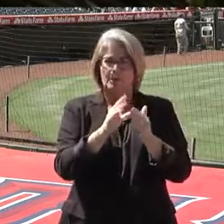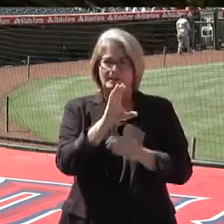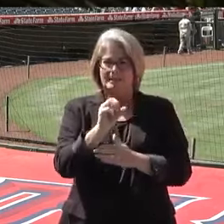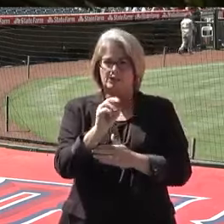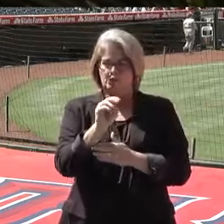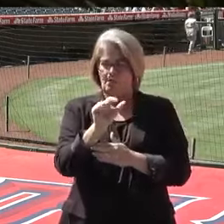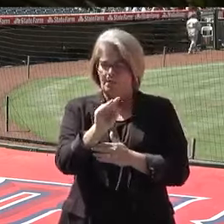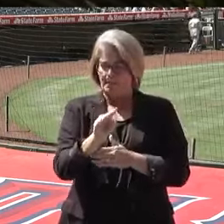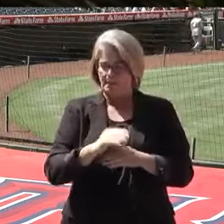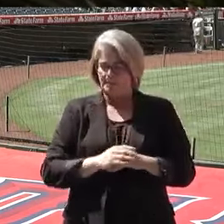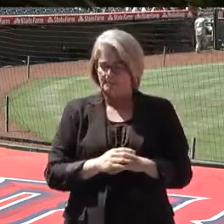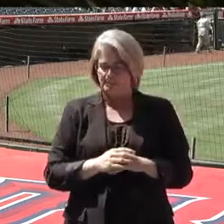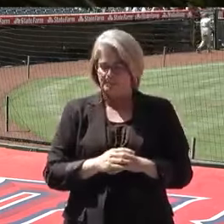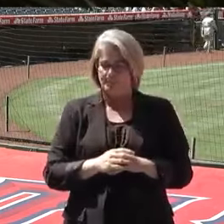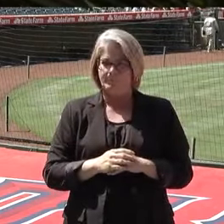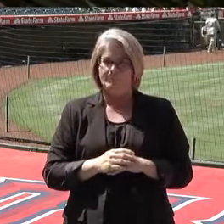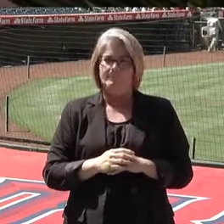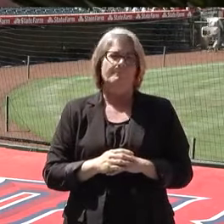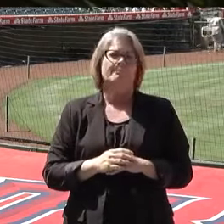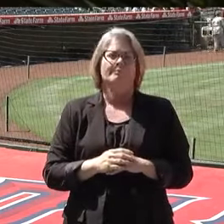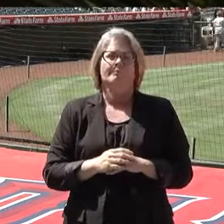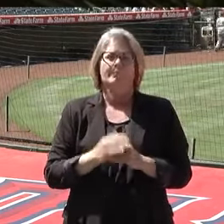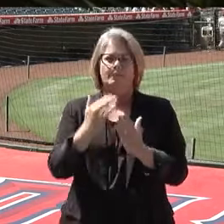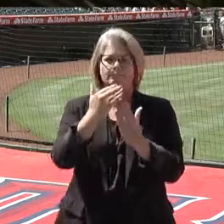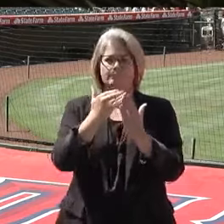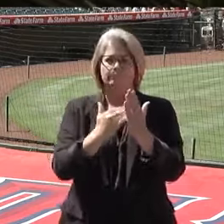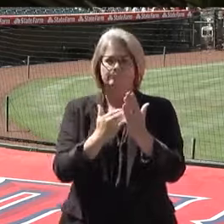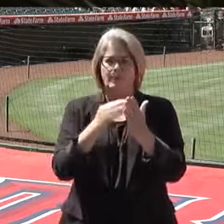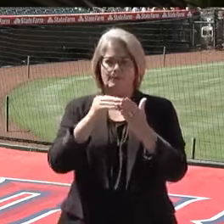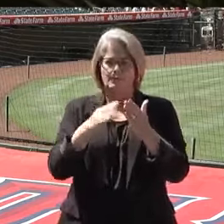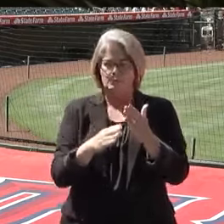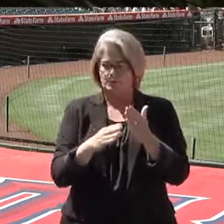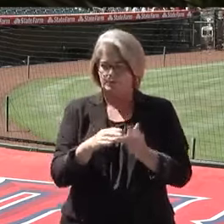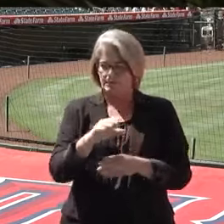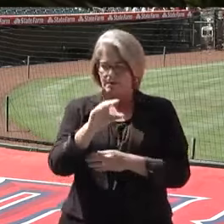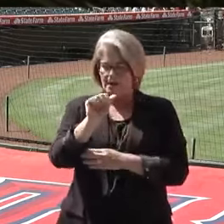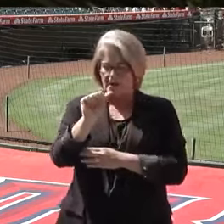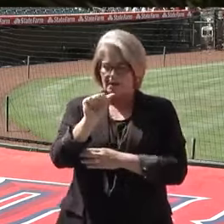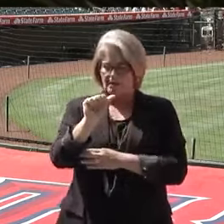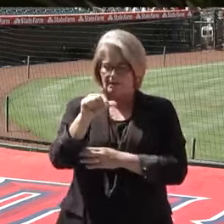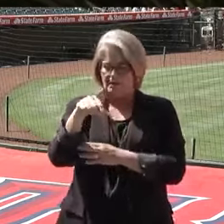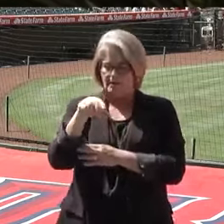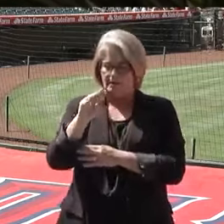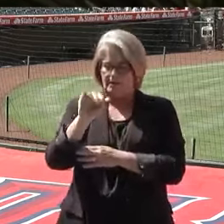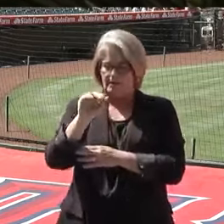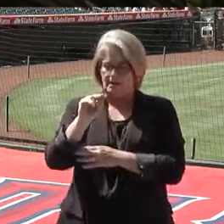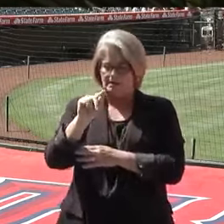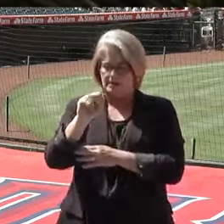students who have achieved this distinction. Amber Quintanilla in English.